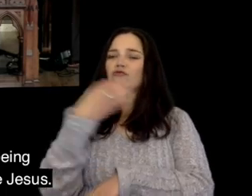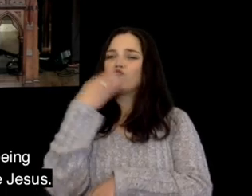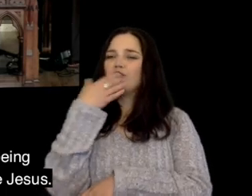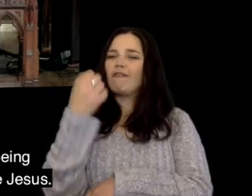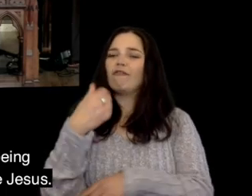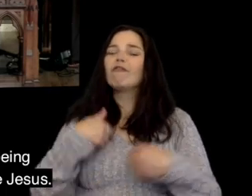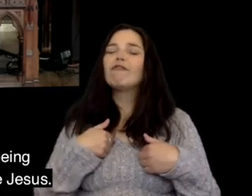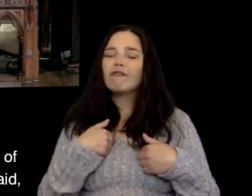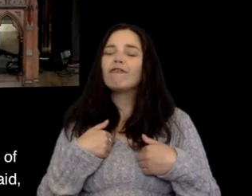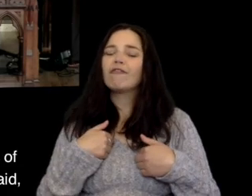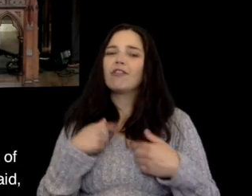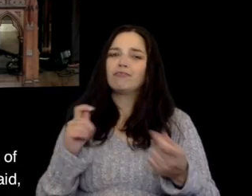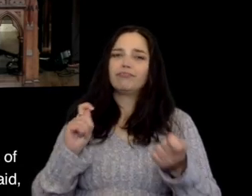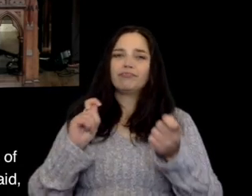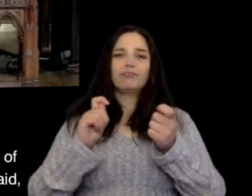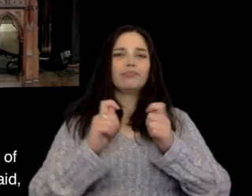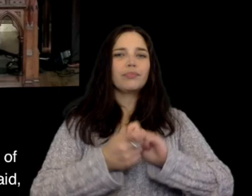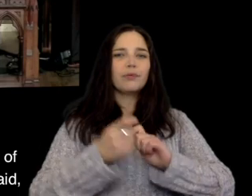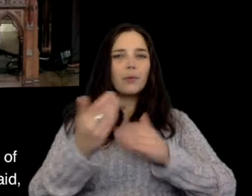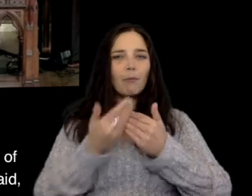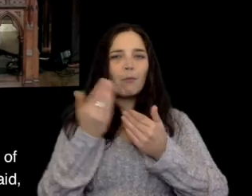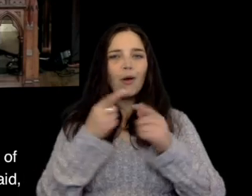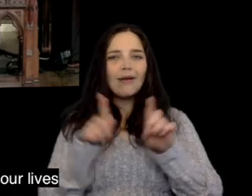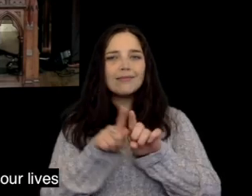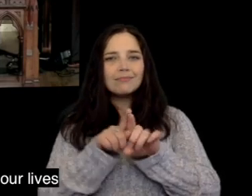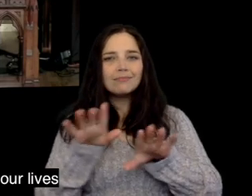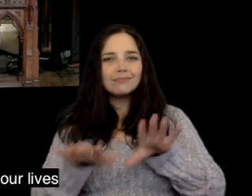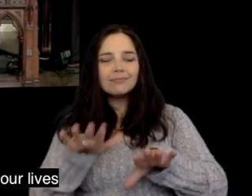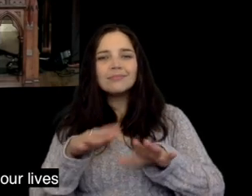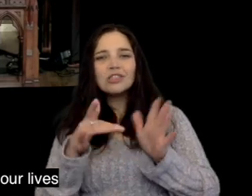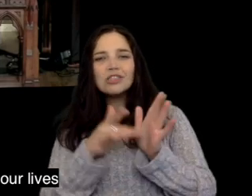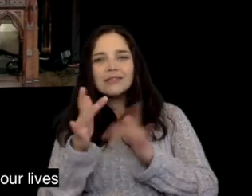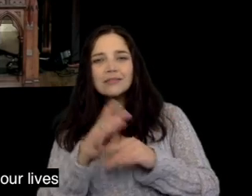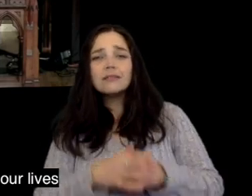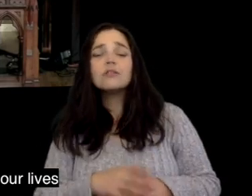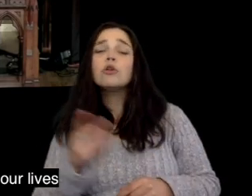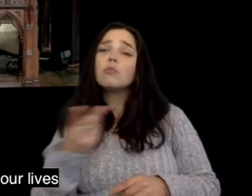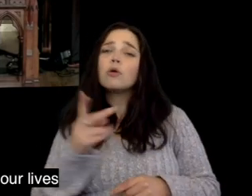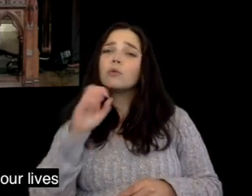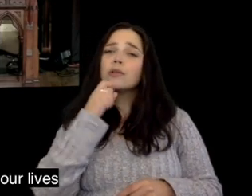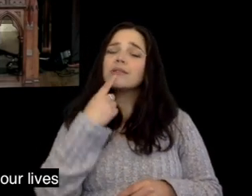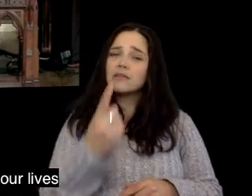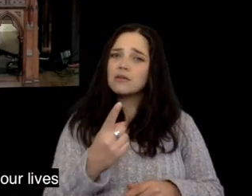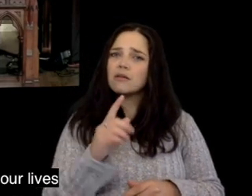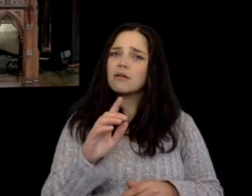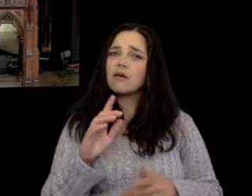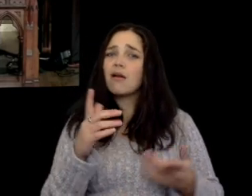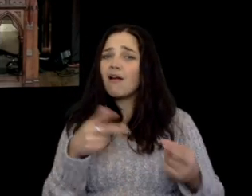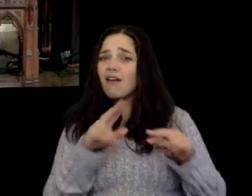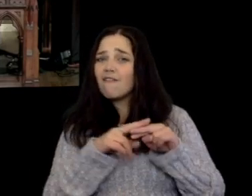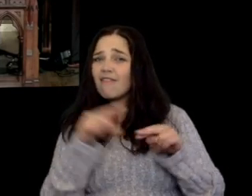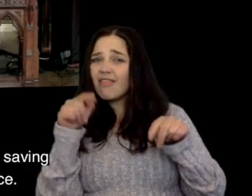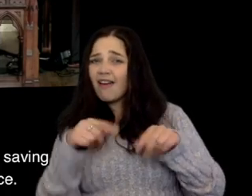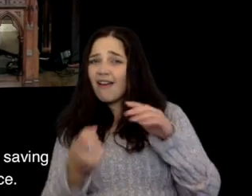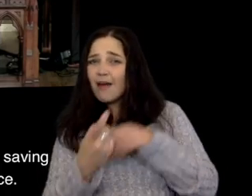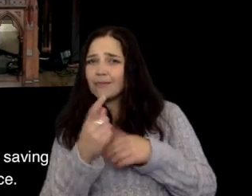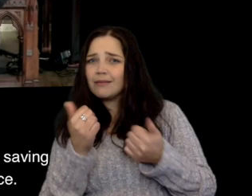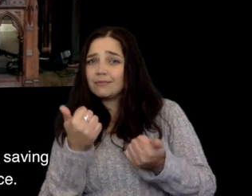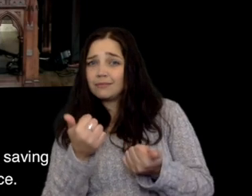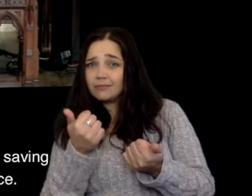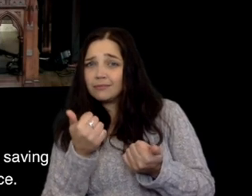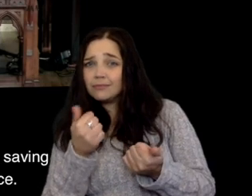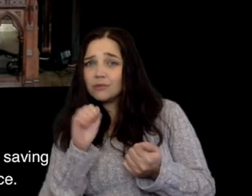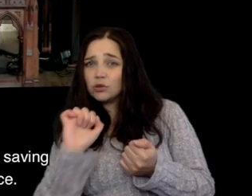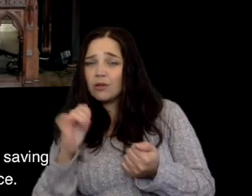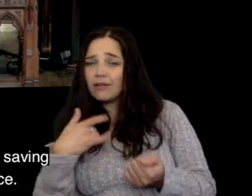sanctification, being changed to be more like Jesus. And therefore, both of them would have said, unless that's going on in our